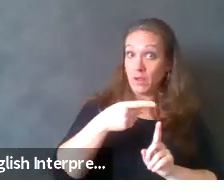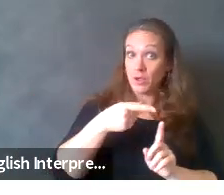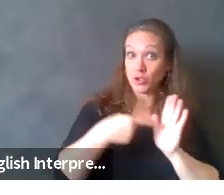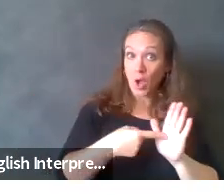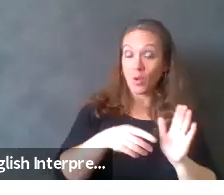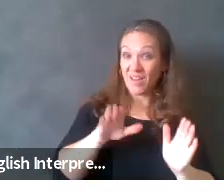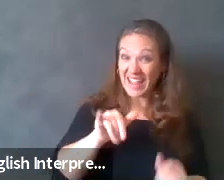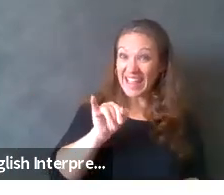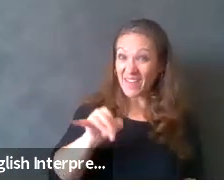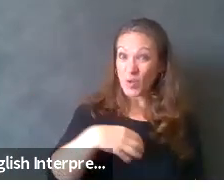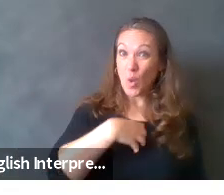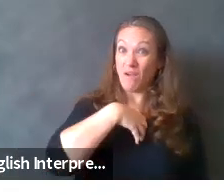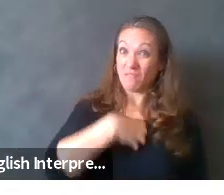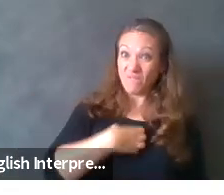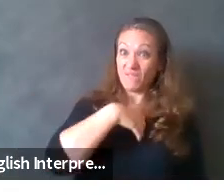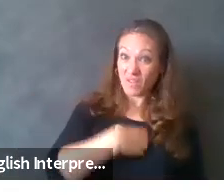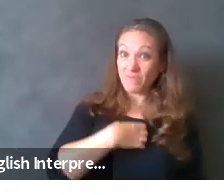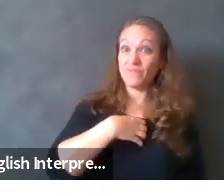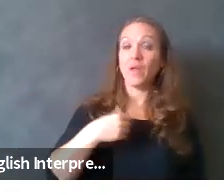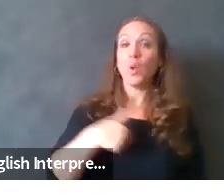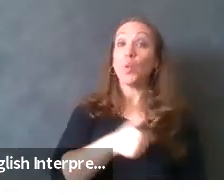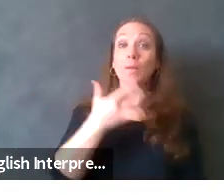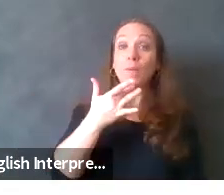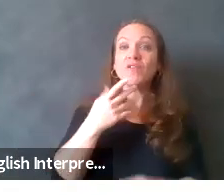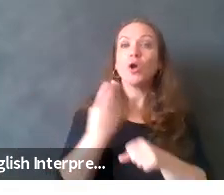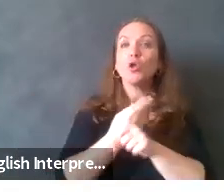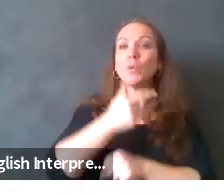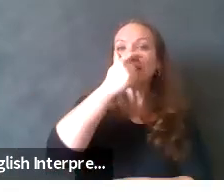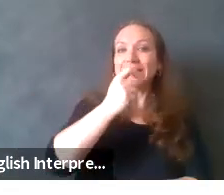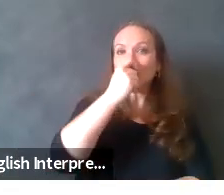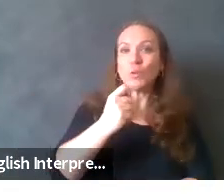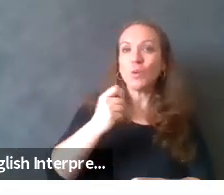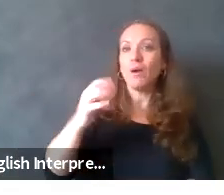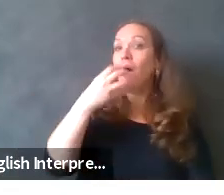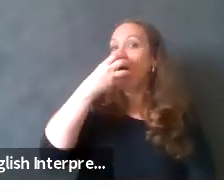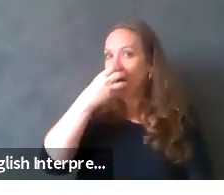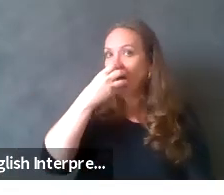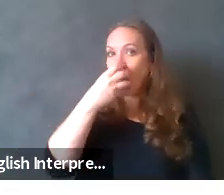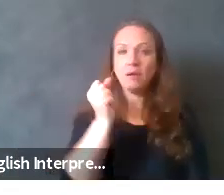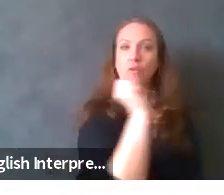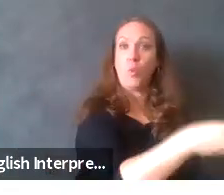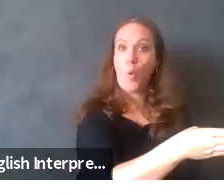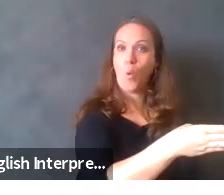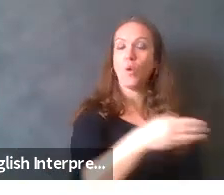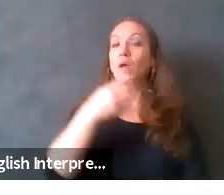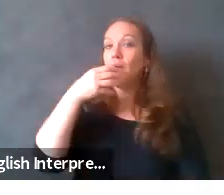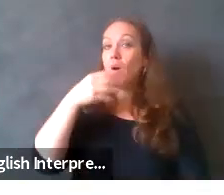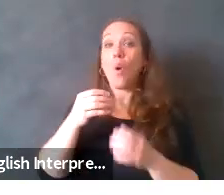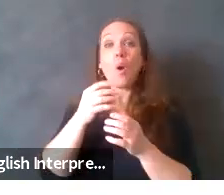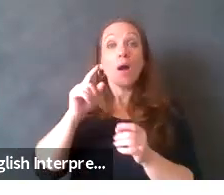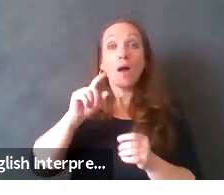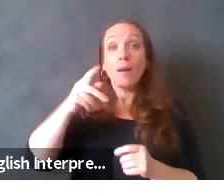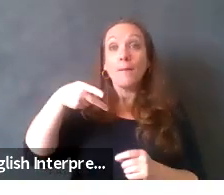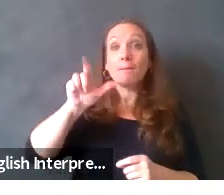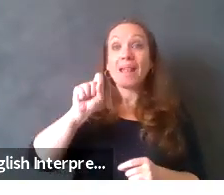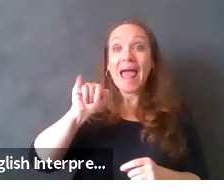they're coughing, we want them to cough into a tissue, right? We're going to give them tissues. We're going to give them a plastic bag to put those tissues